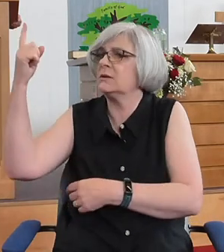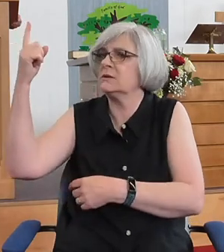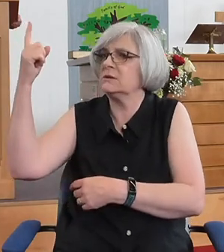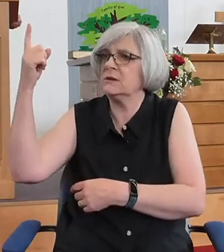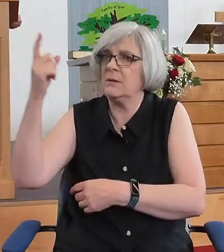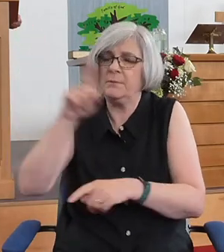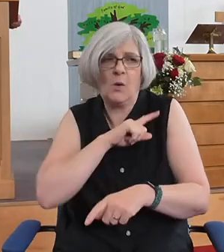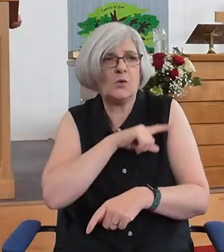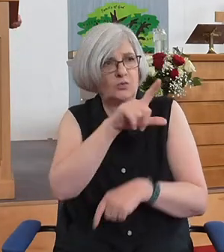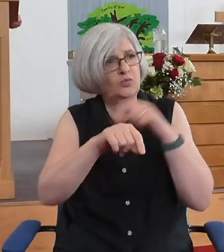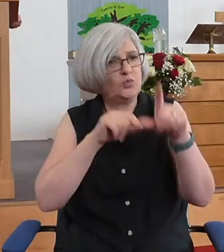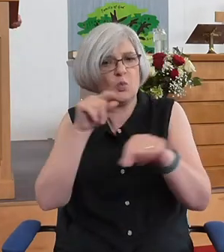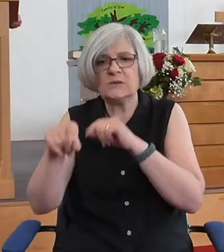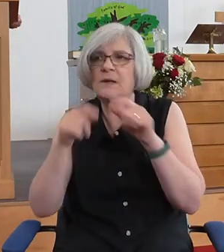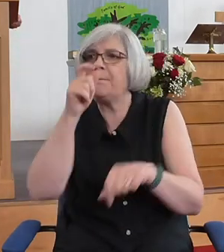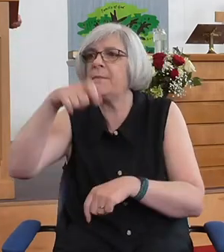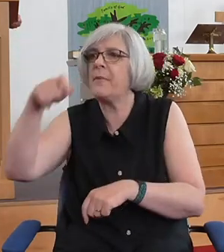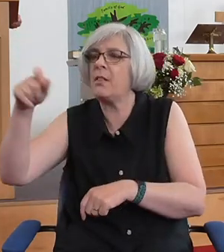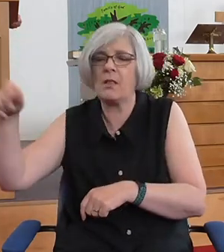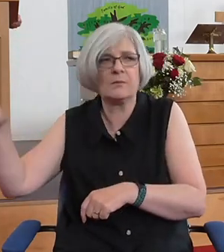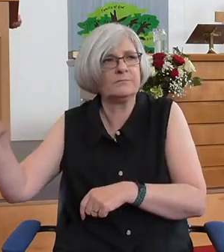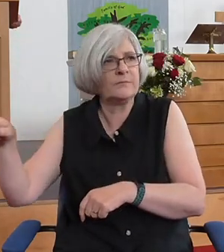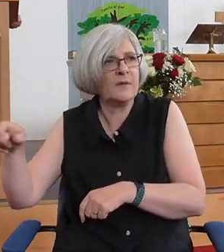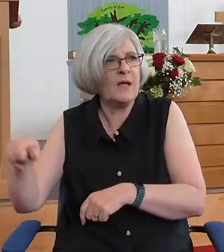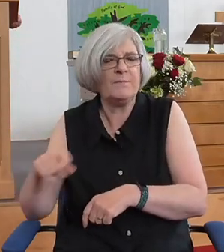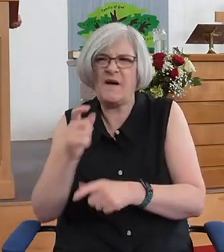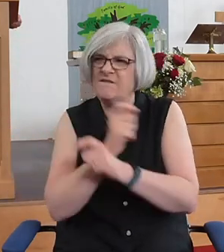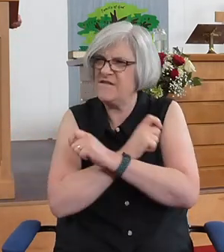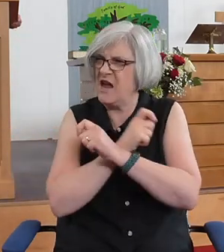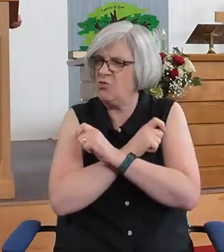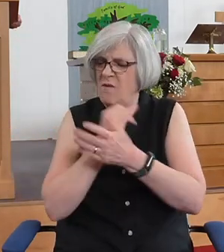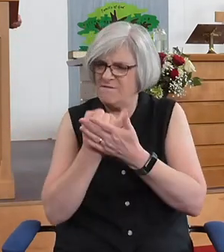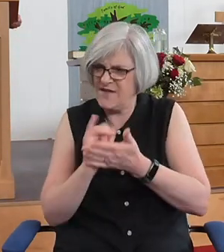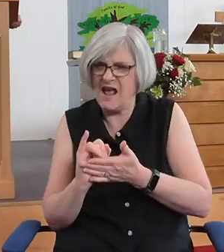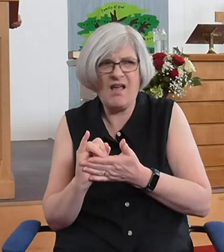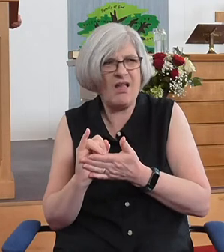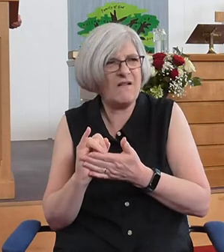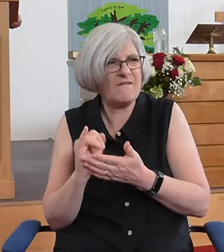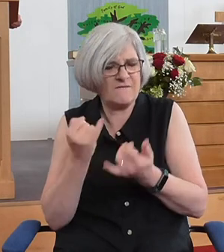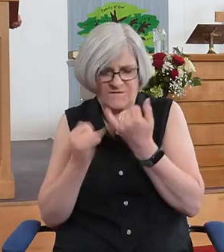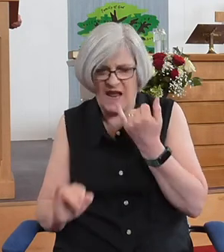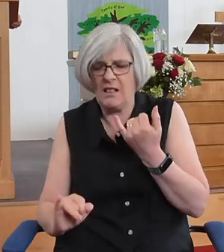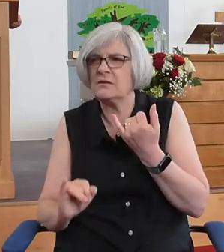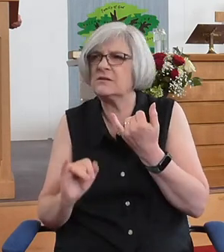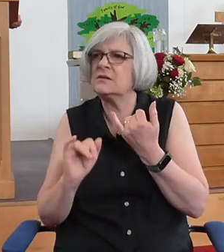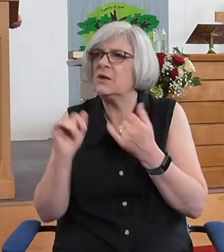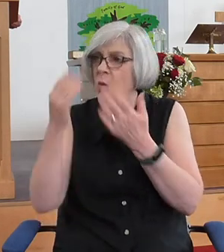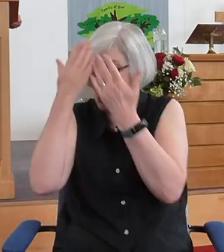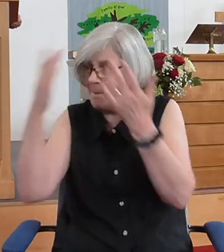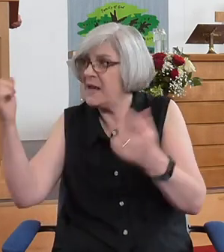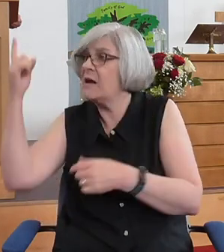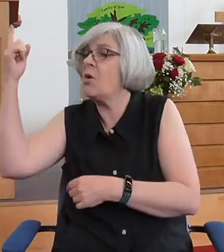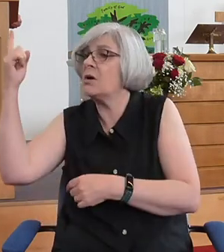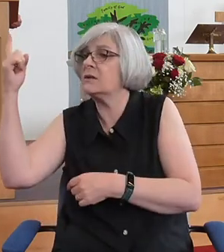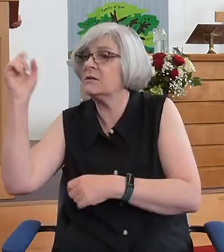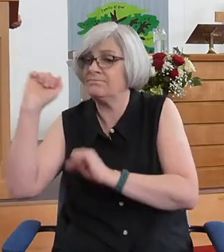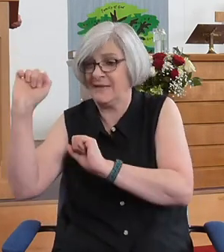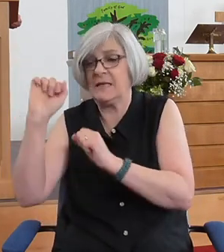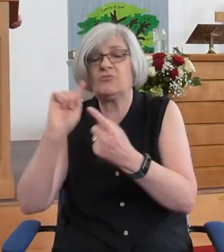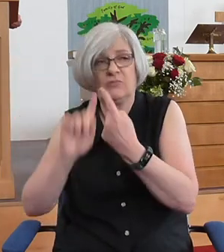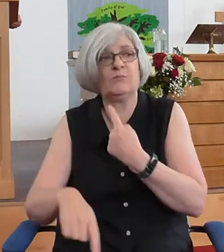people. And Pharaoh's failure to obey God's commands and acknowledge his sovereignty was his